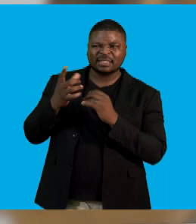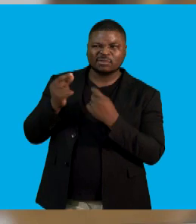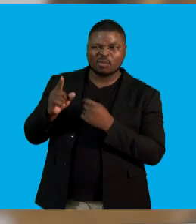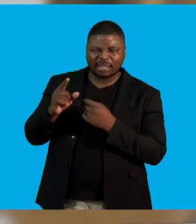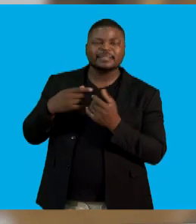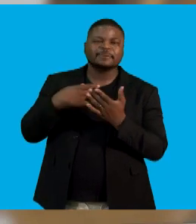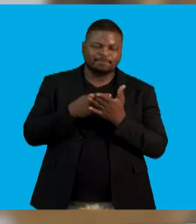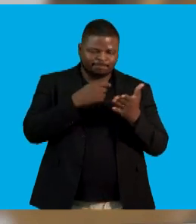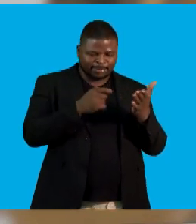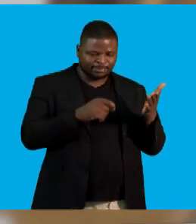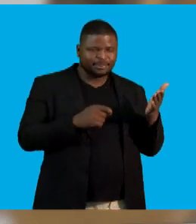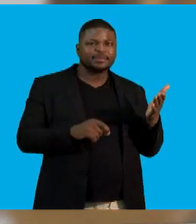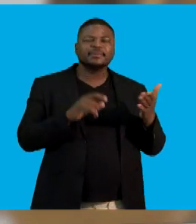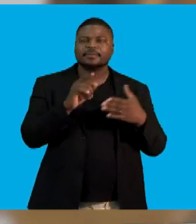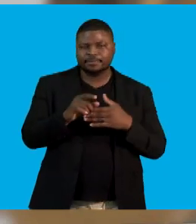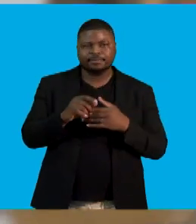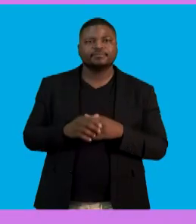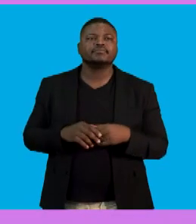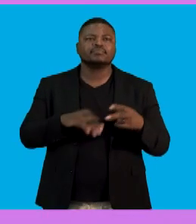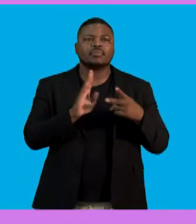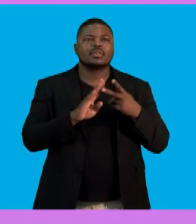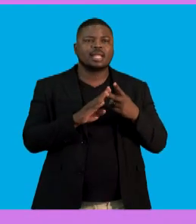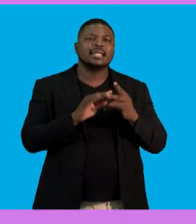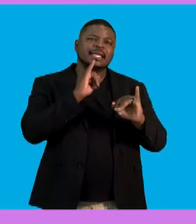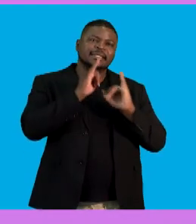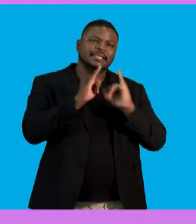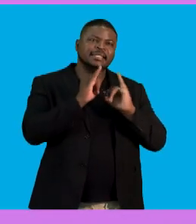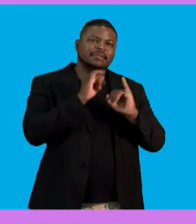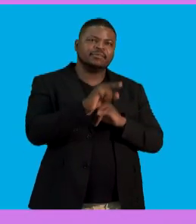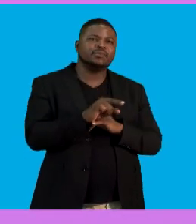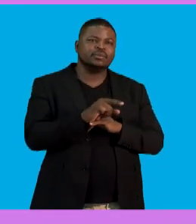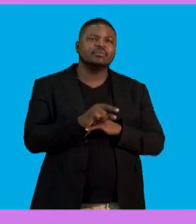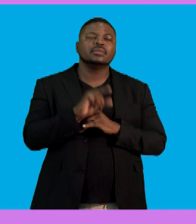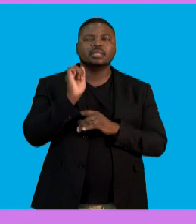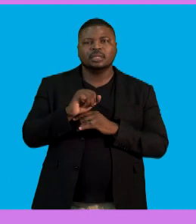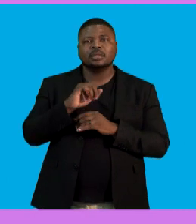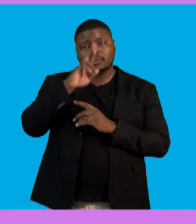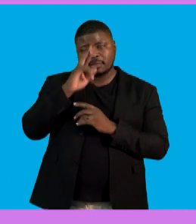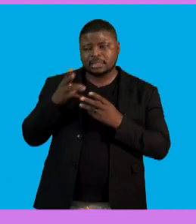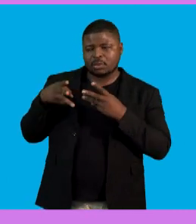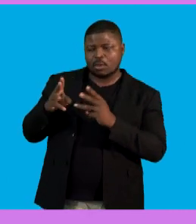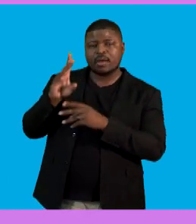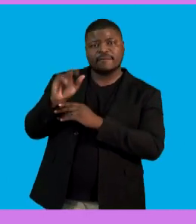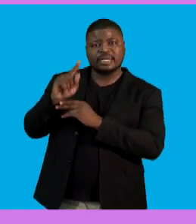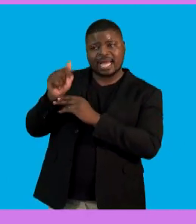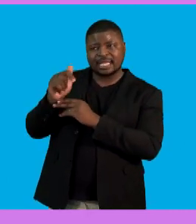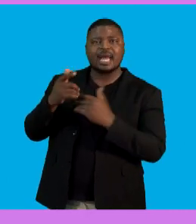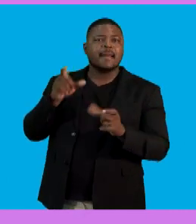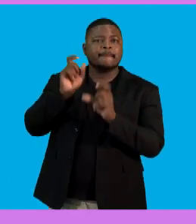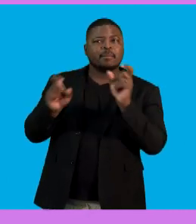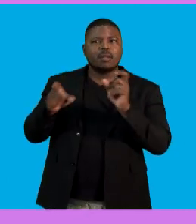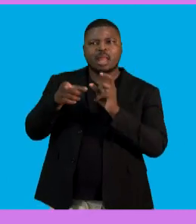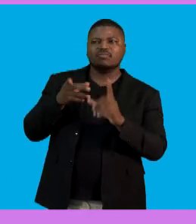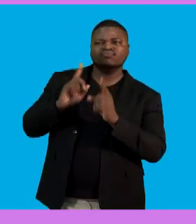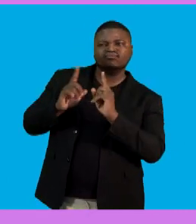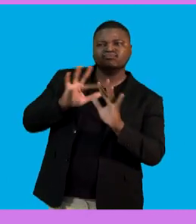that. You then get an interview, talking method. This is the method of collecting data done by talking to people